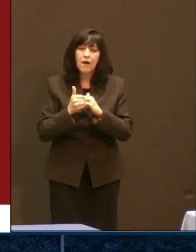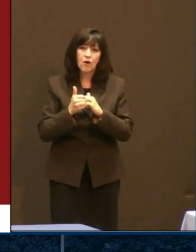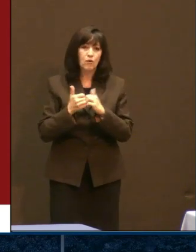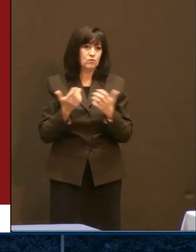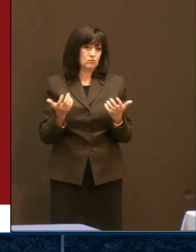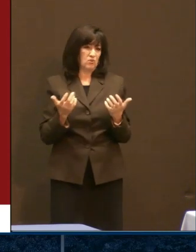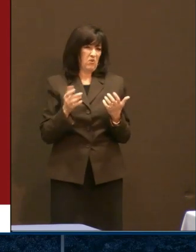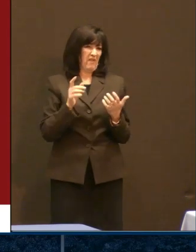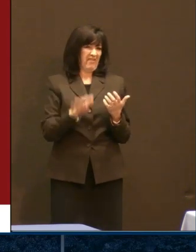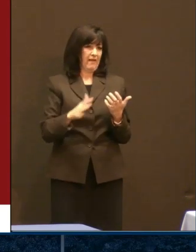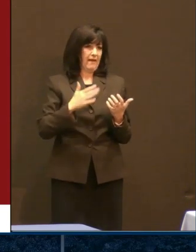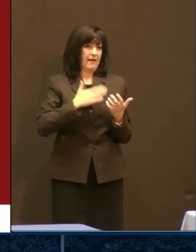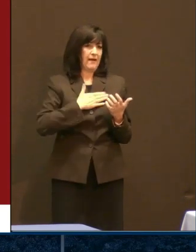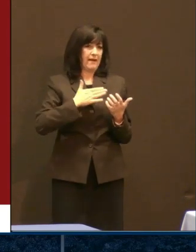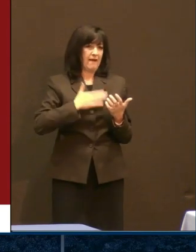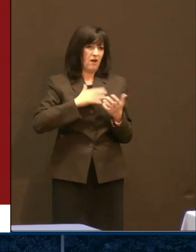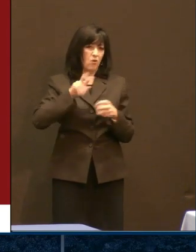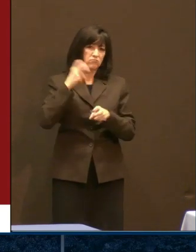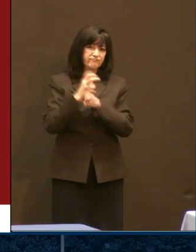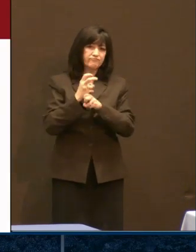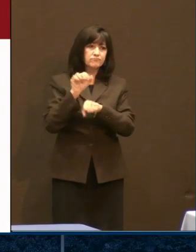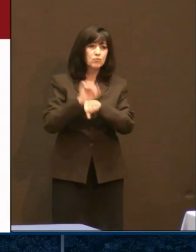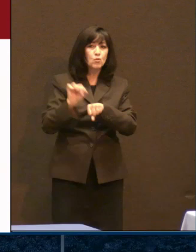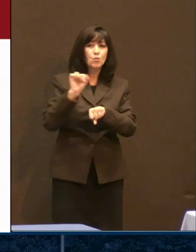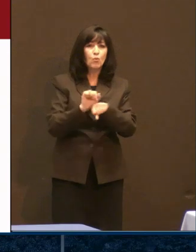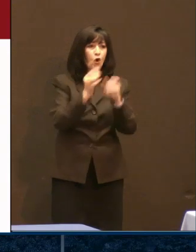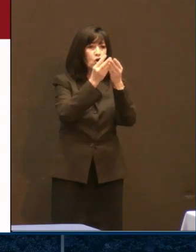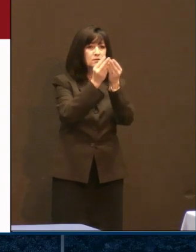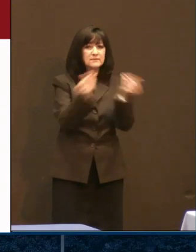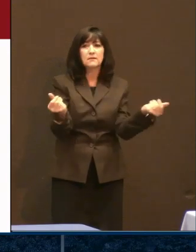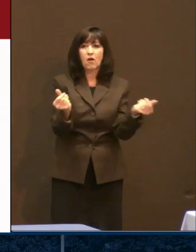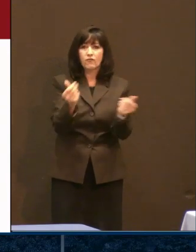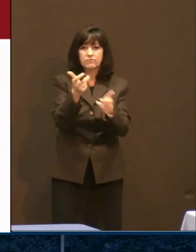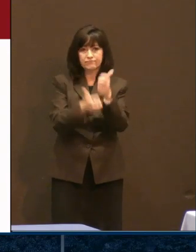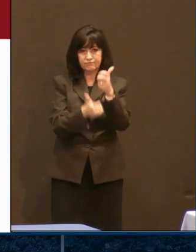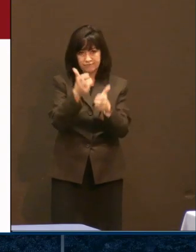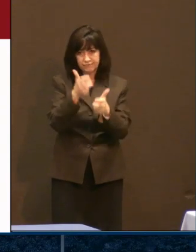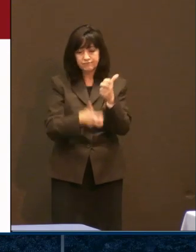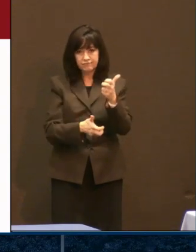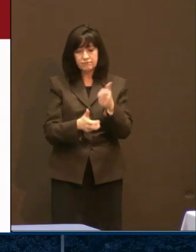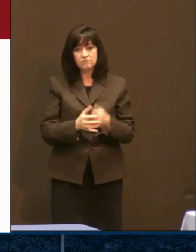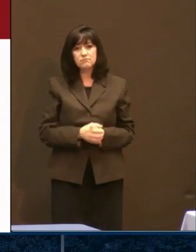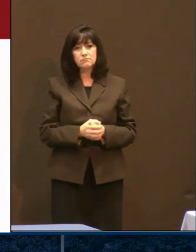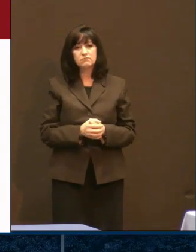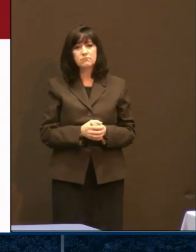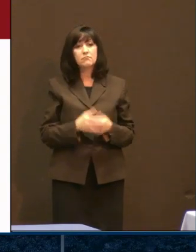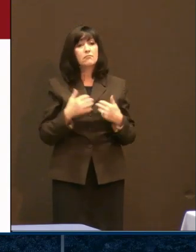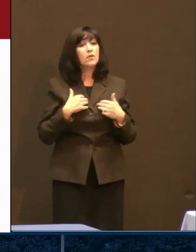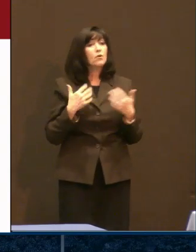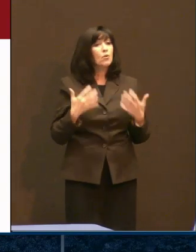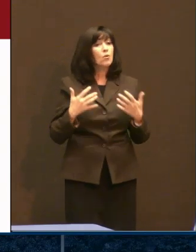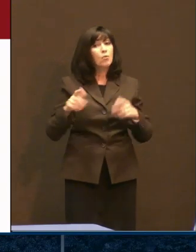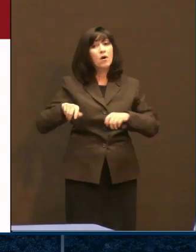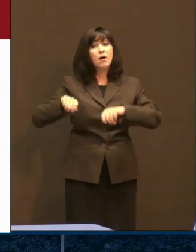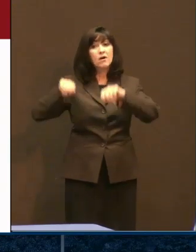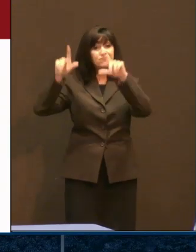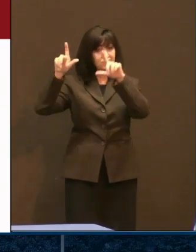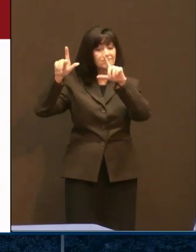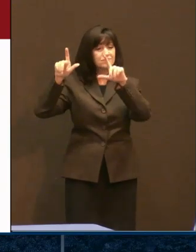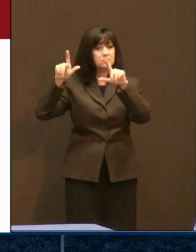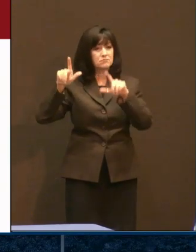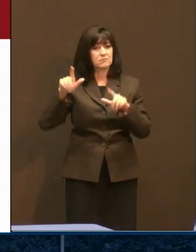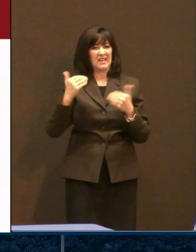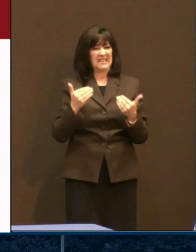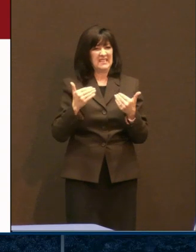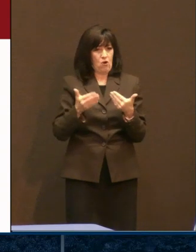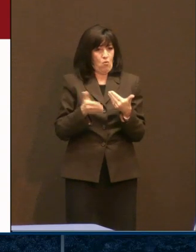to just move into our deck a little bit, and we'll talk about some of the graphs that kind of illustrate my point. We're almost to 5,000 positive